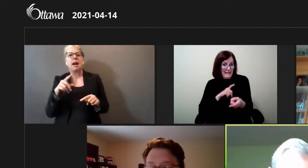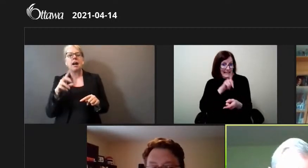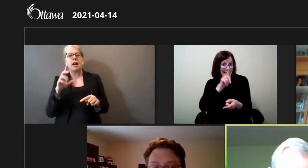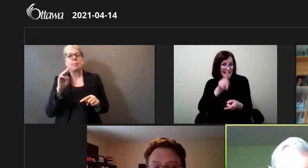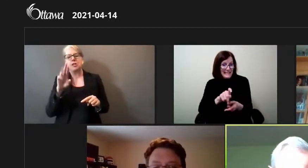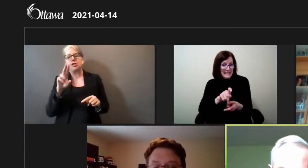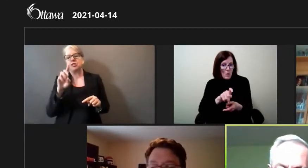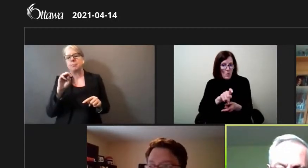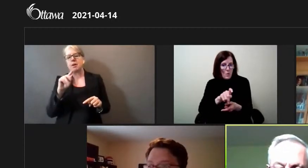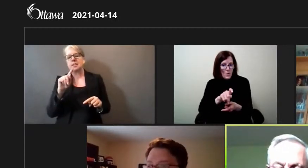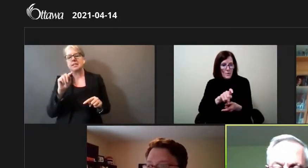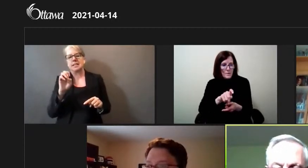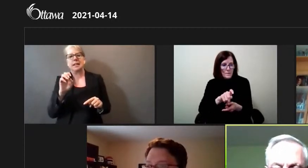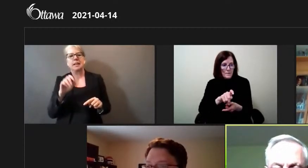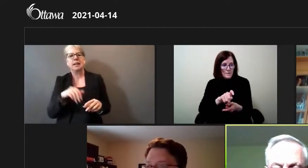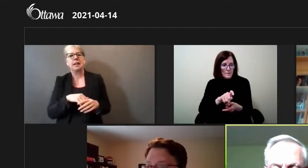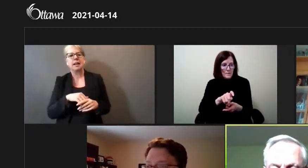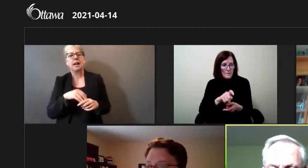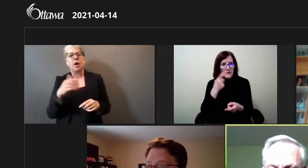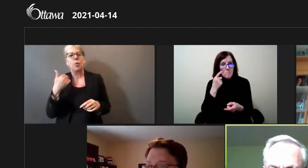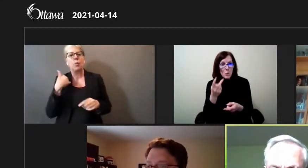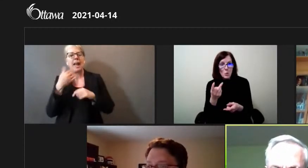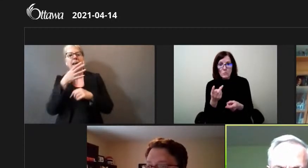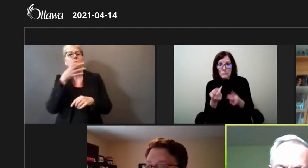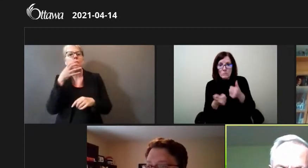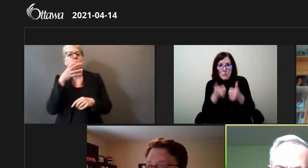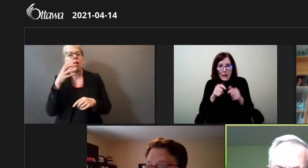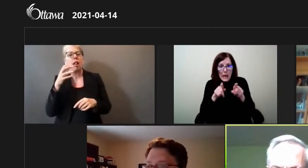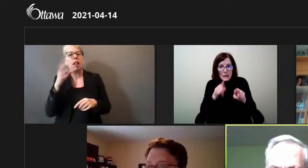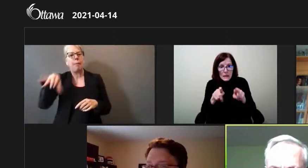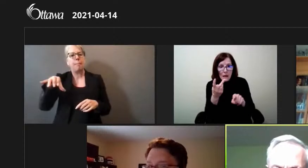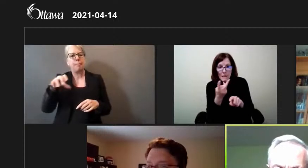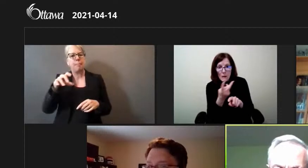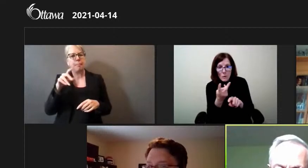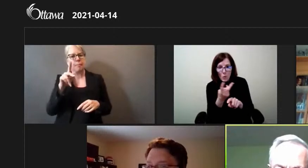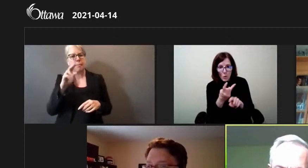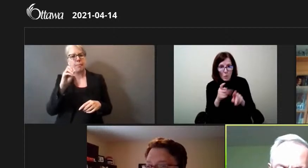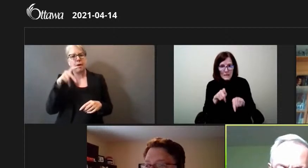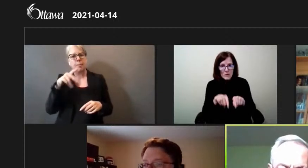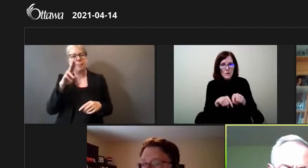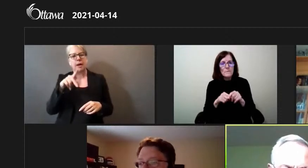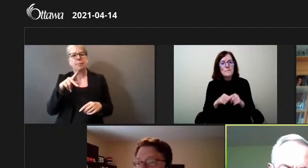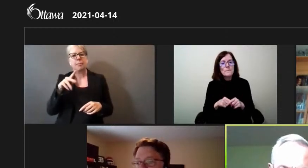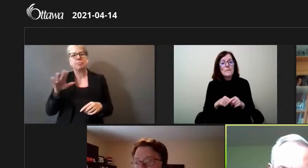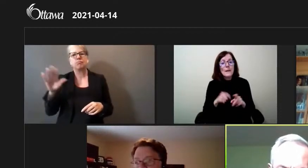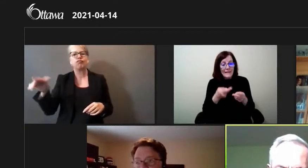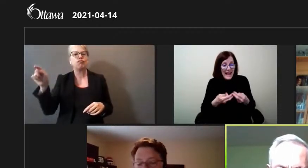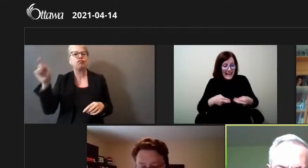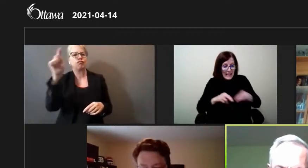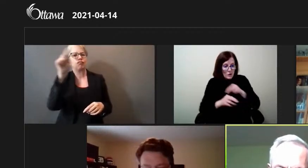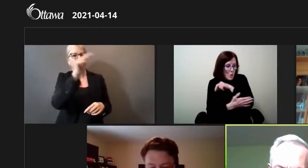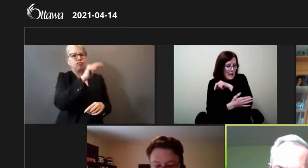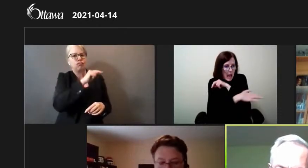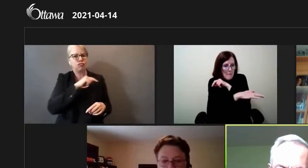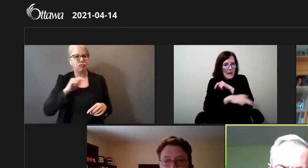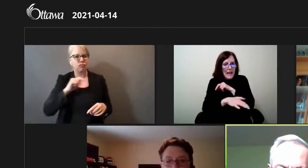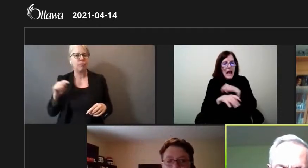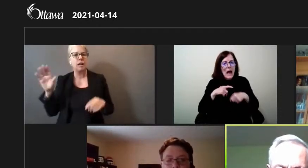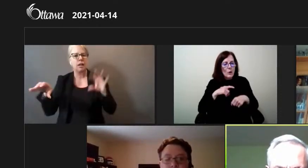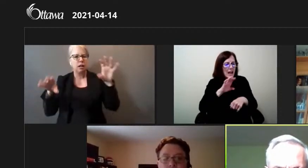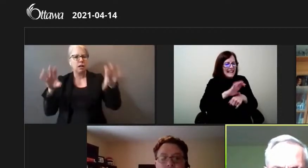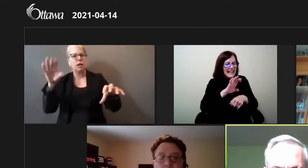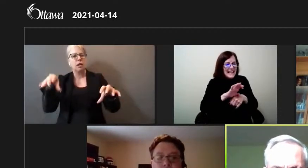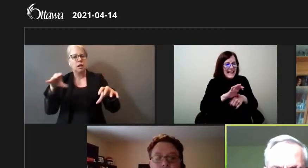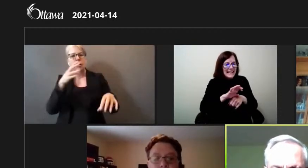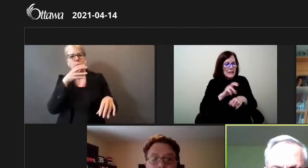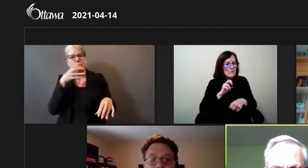we had the rural pop-ups in, all around the rural wards. Is there, and we talked about this